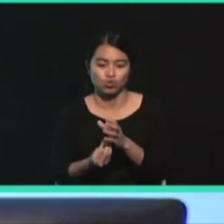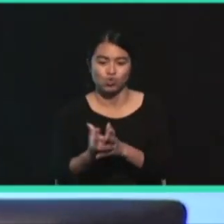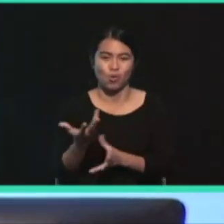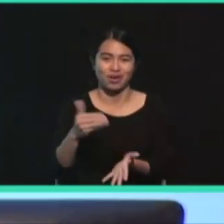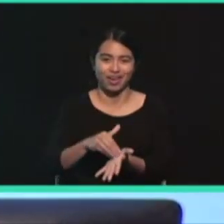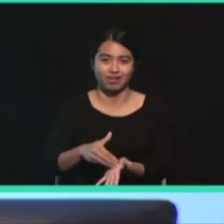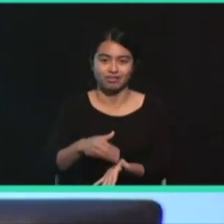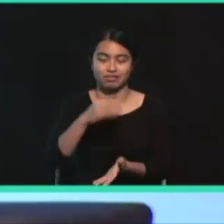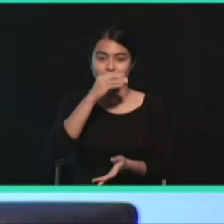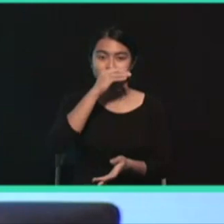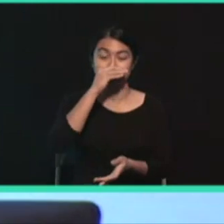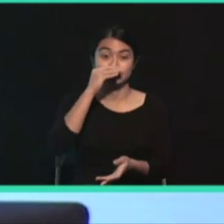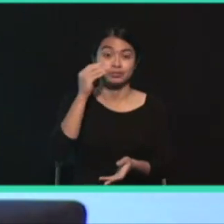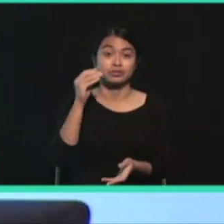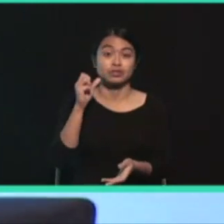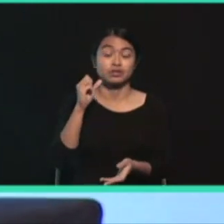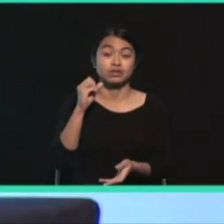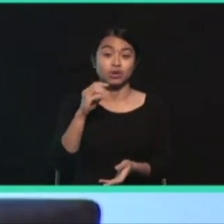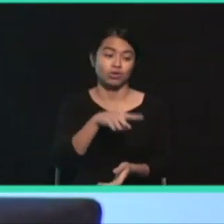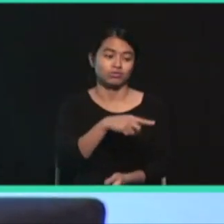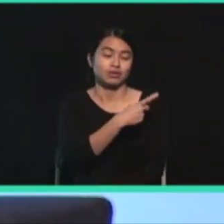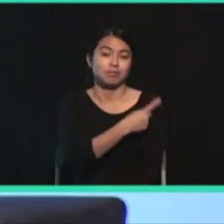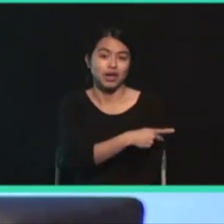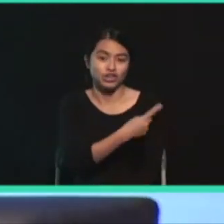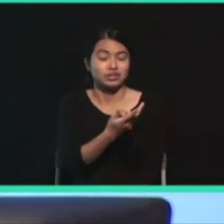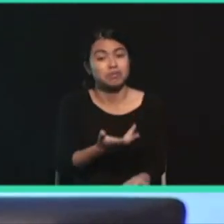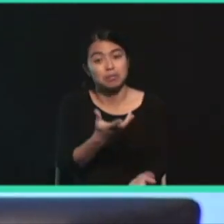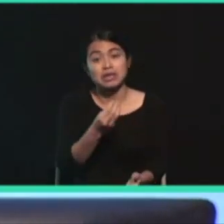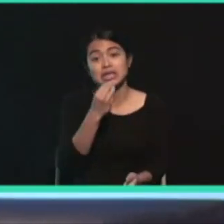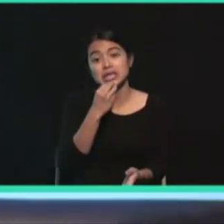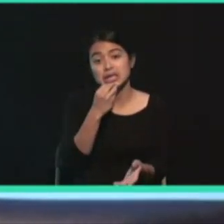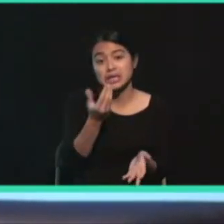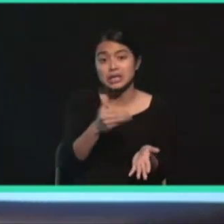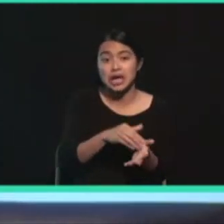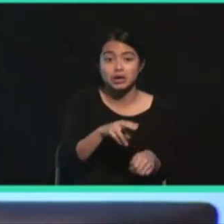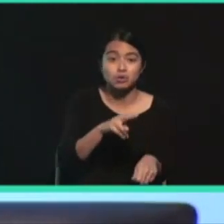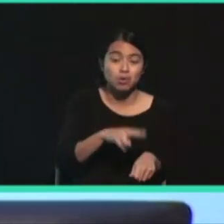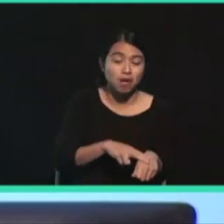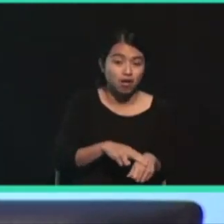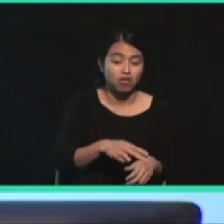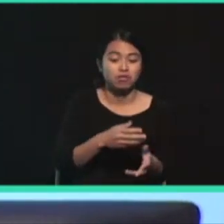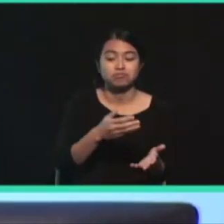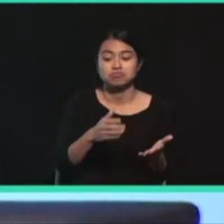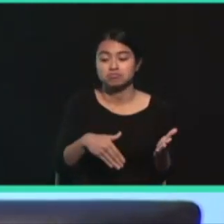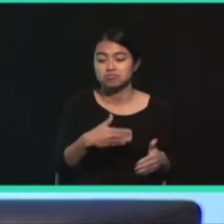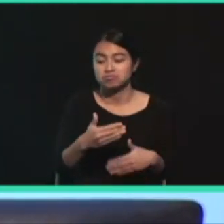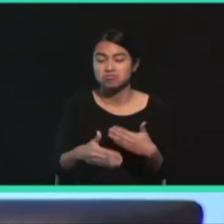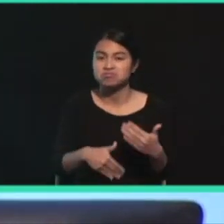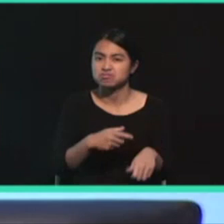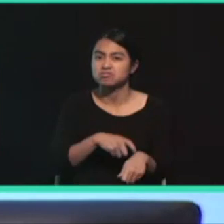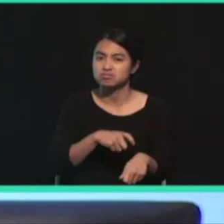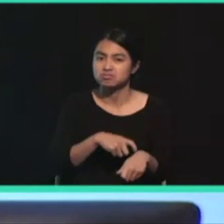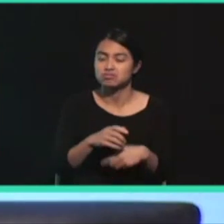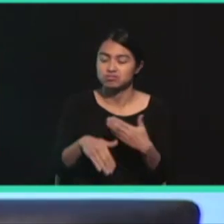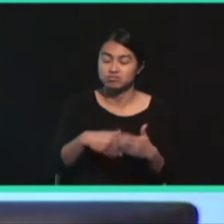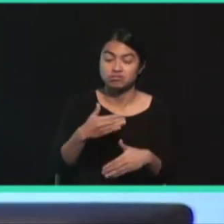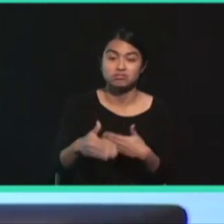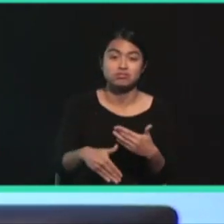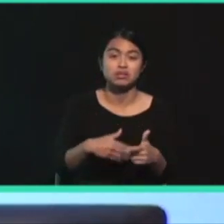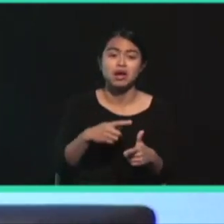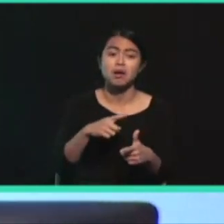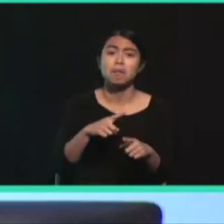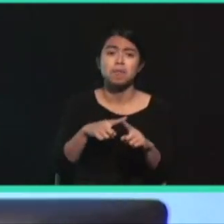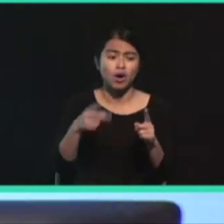spontaneous recovery. Only the patients start eating again, doing just the regular things. It takes a little while, but then it